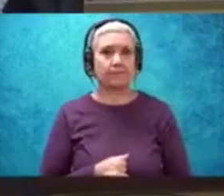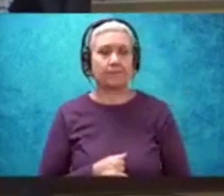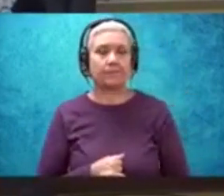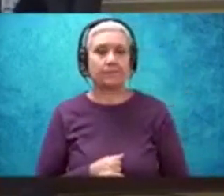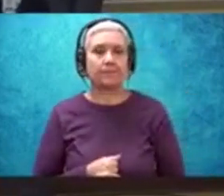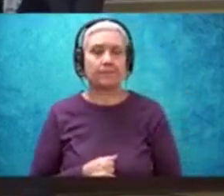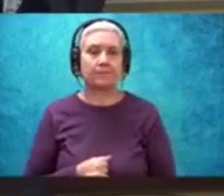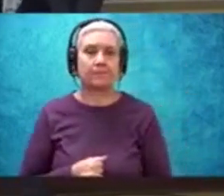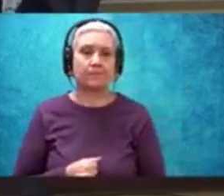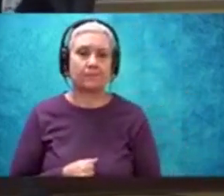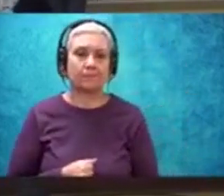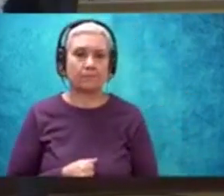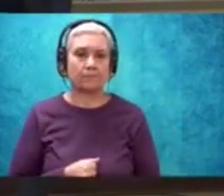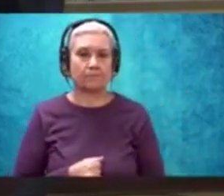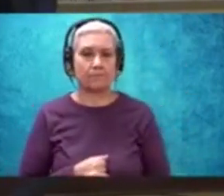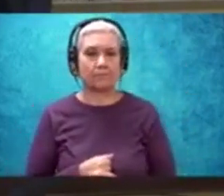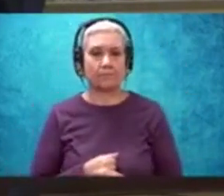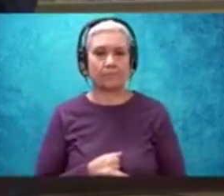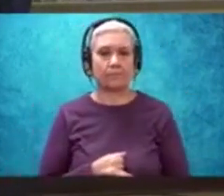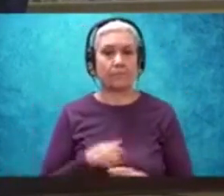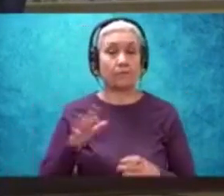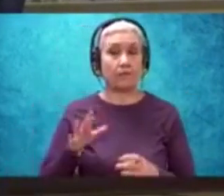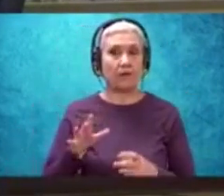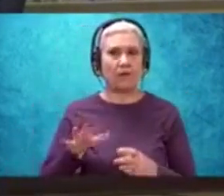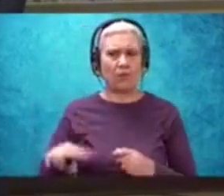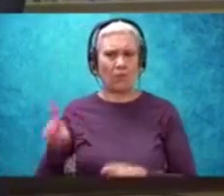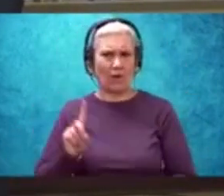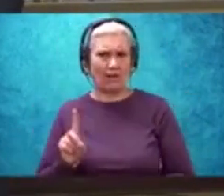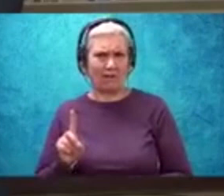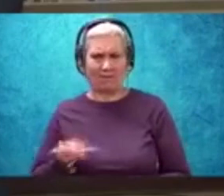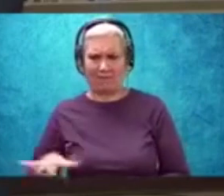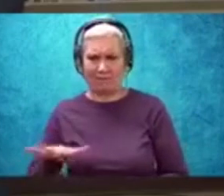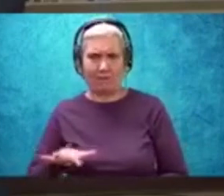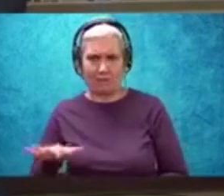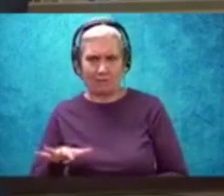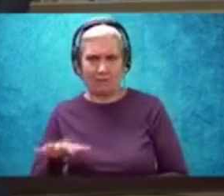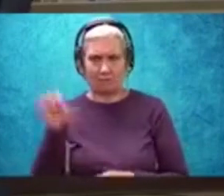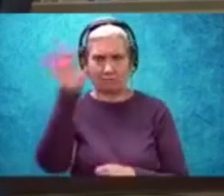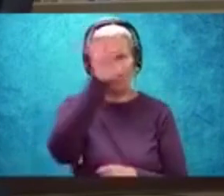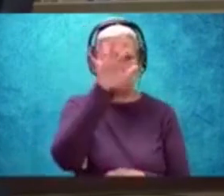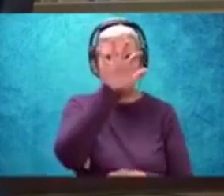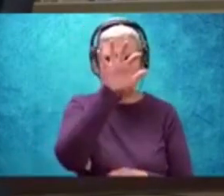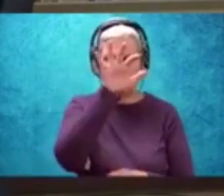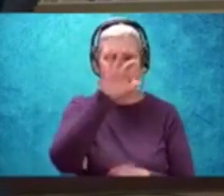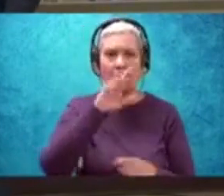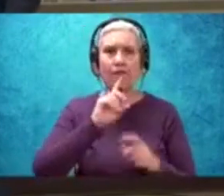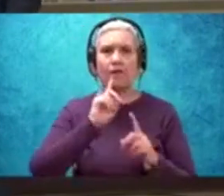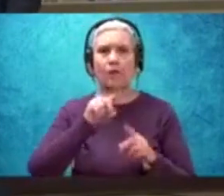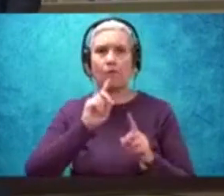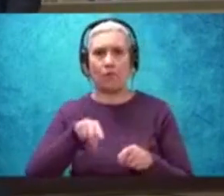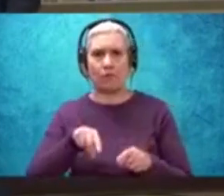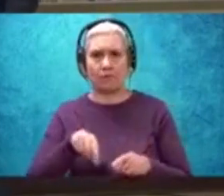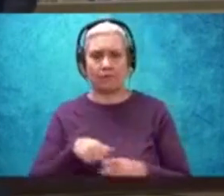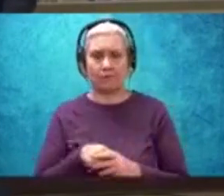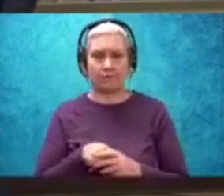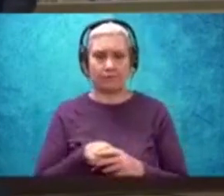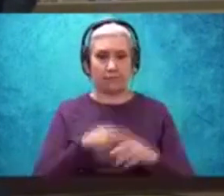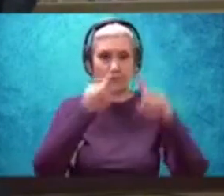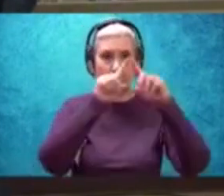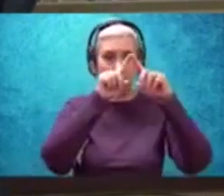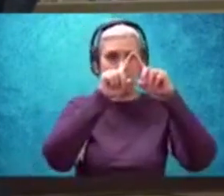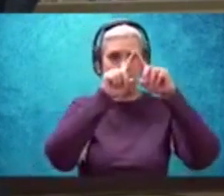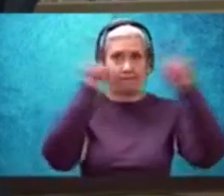slide is the location of the products, the areas within the larger